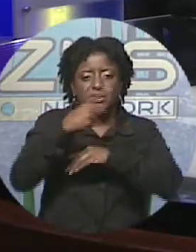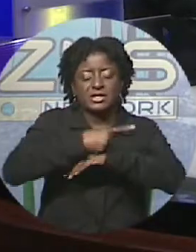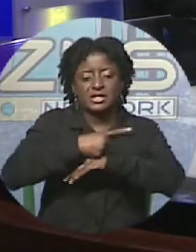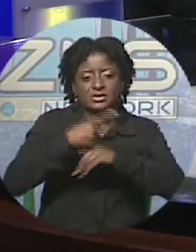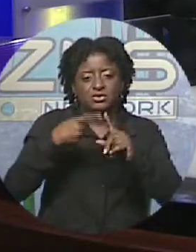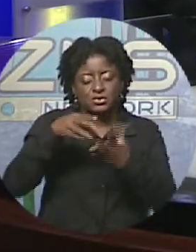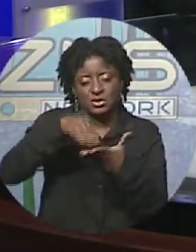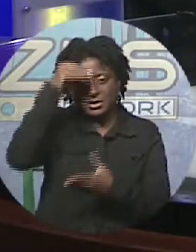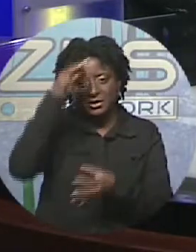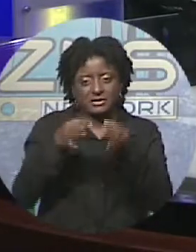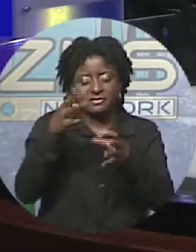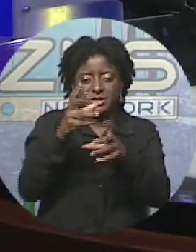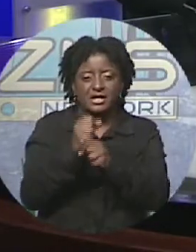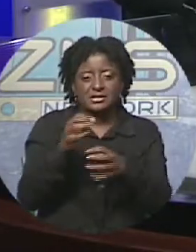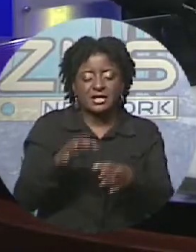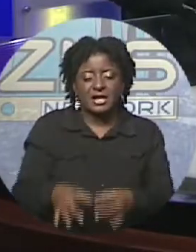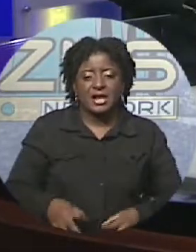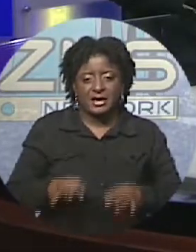or faces the death penalty.